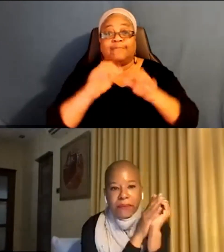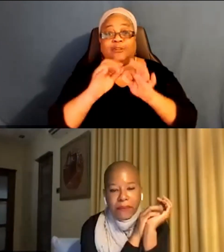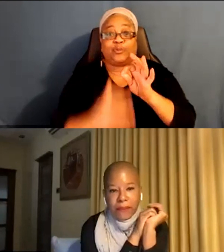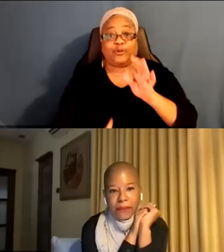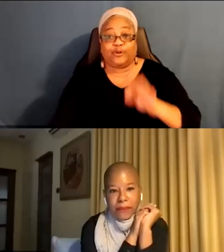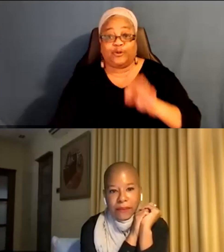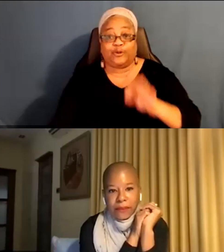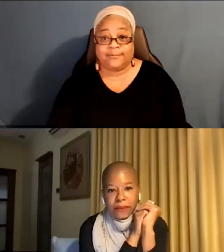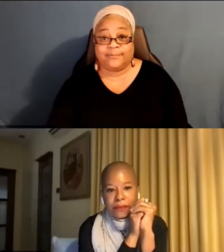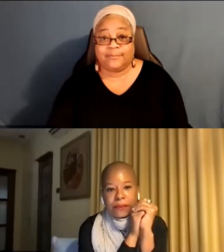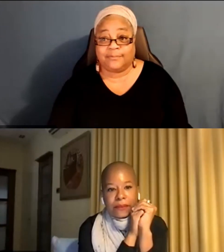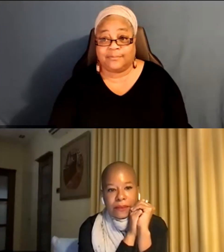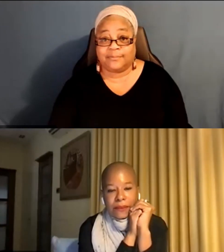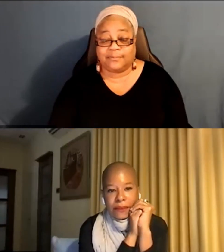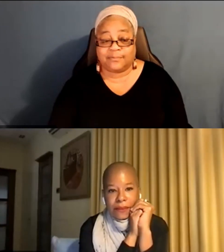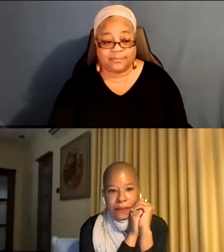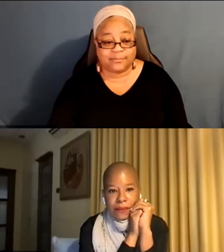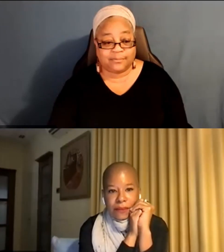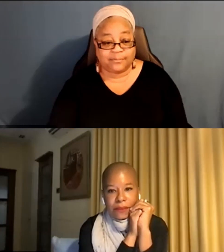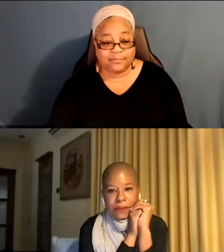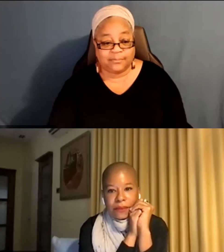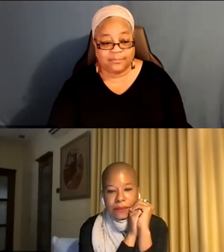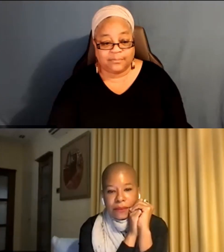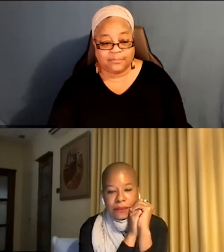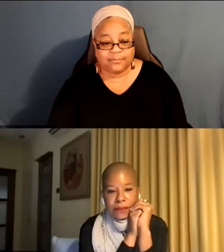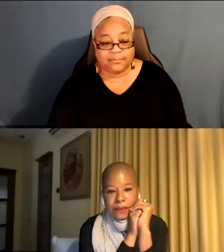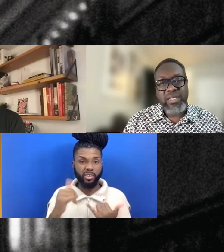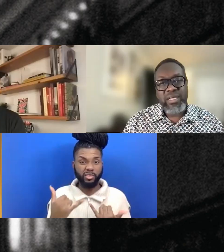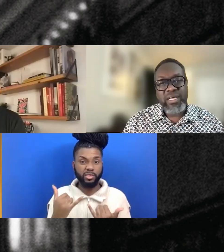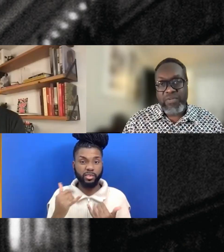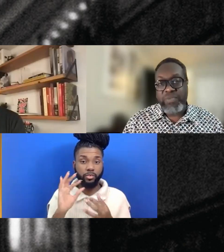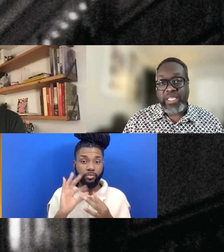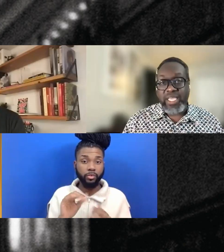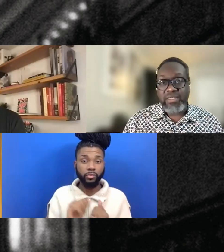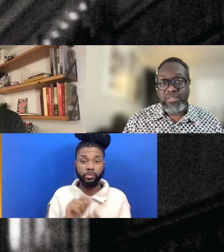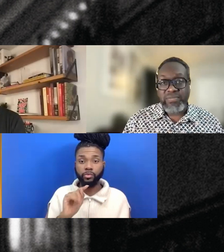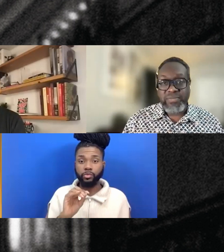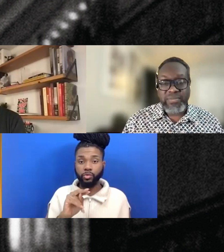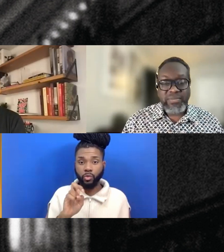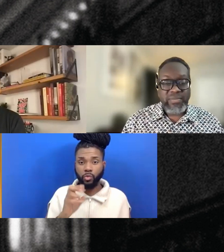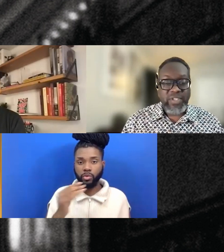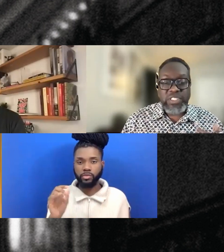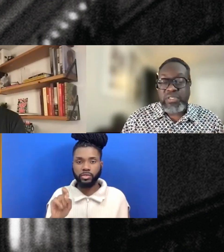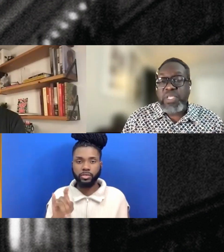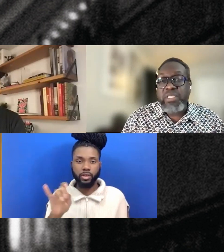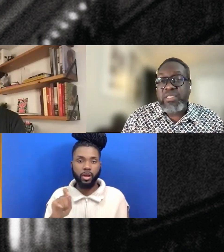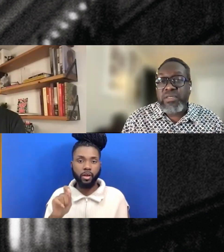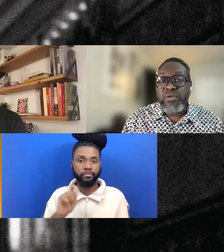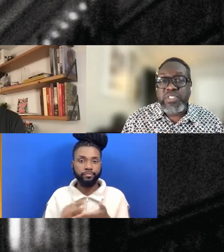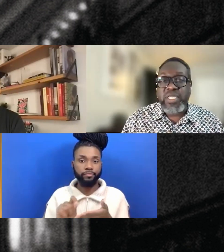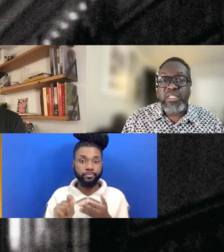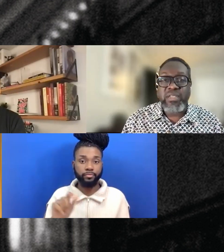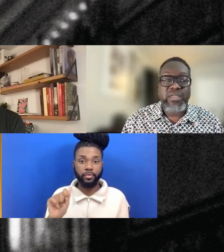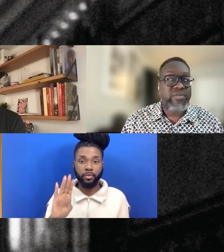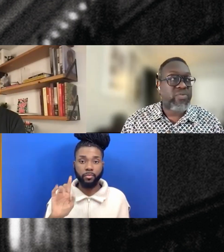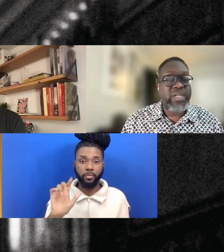deal about today in terms of the tone and the style of a Black gaze, which to me, the